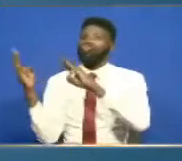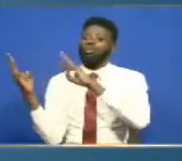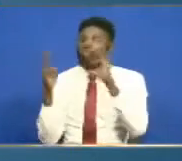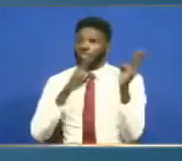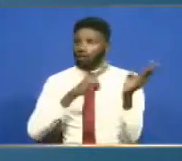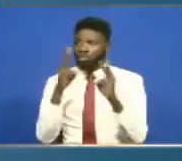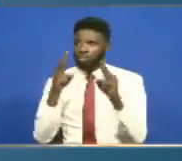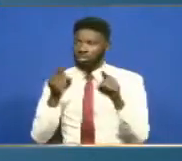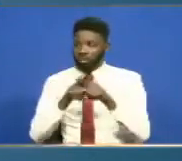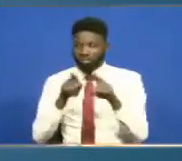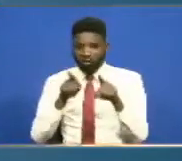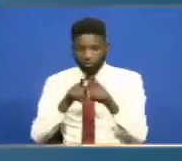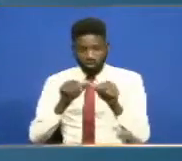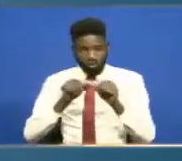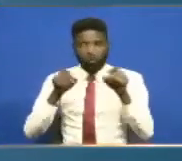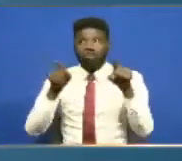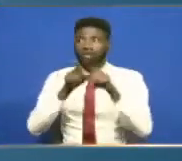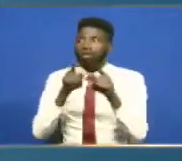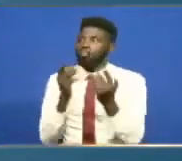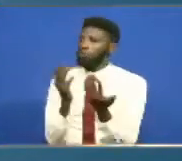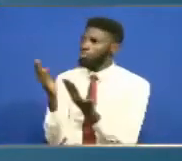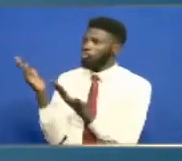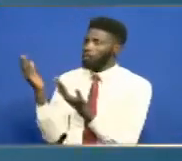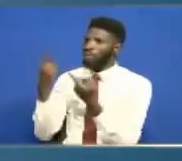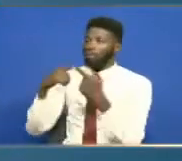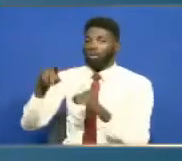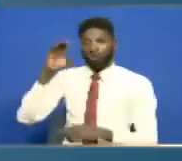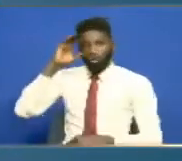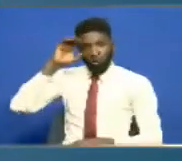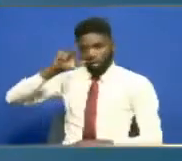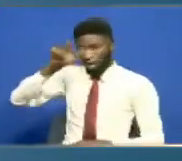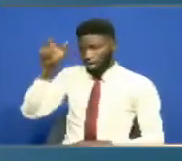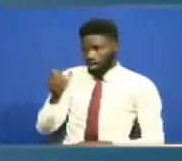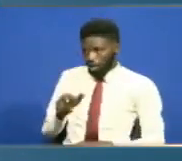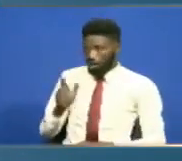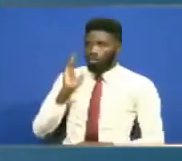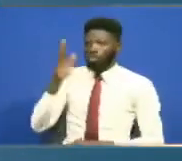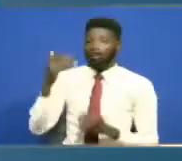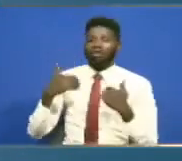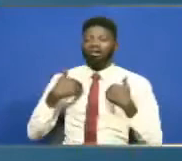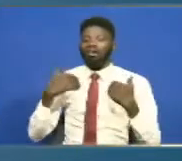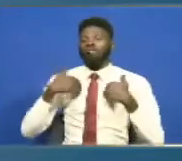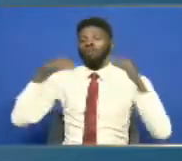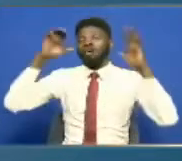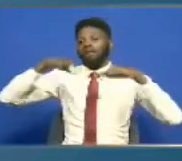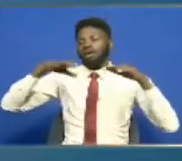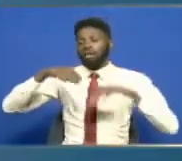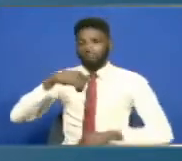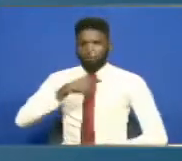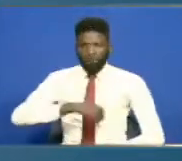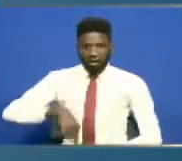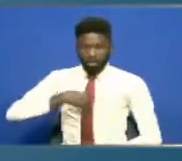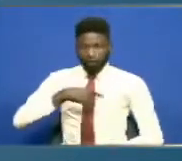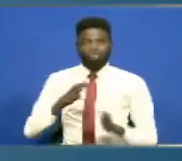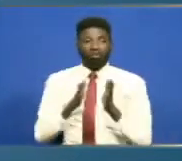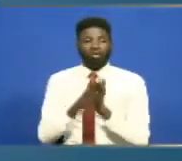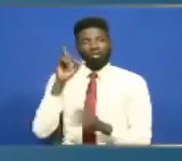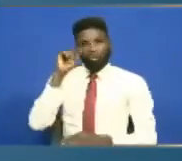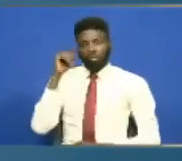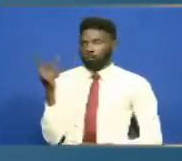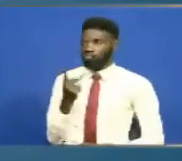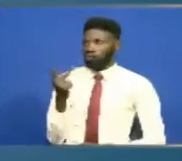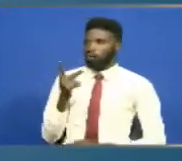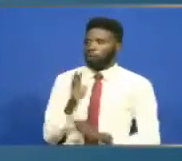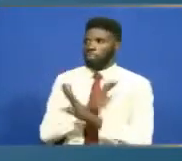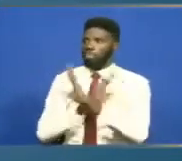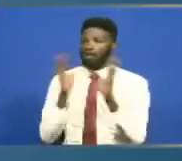will persist across the country, but the coastal strip will experience scattered wet conditions, which will mainly affect Malindi and Mombasa. How